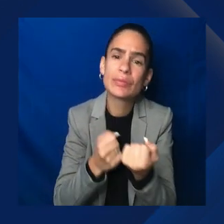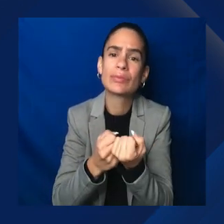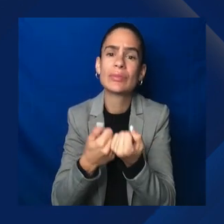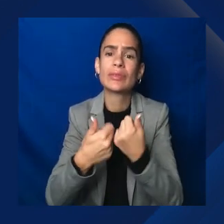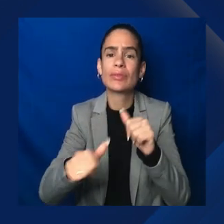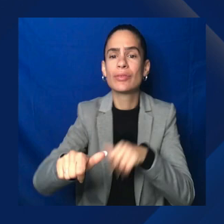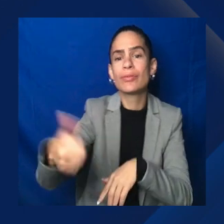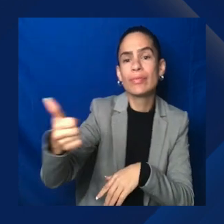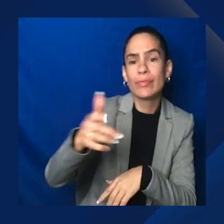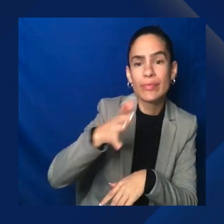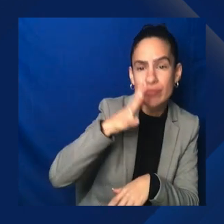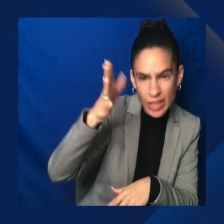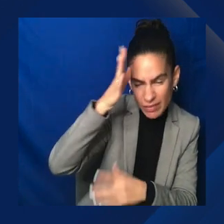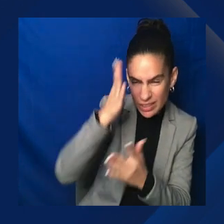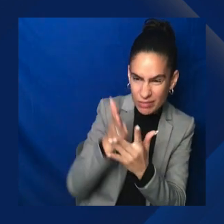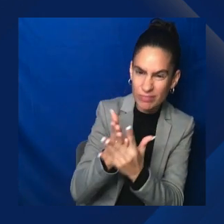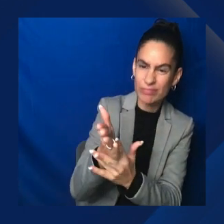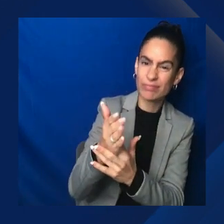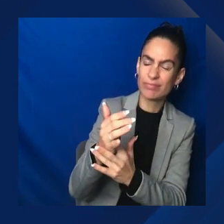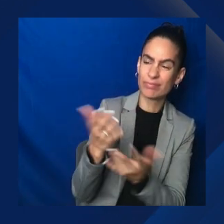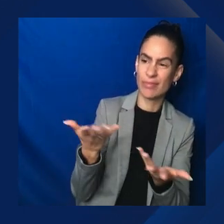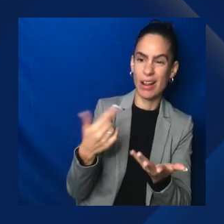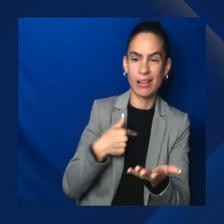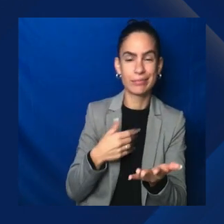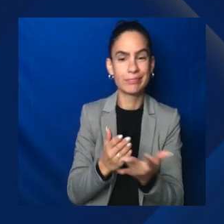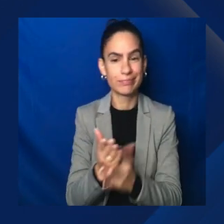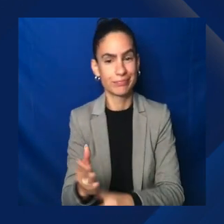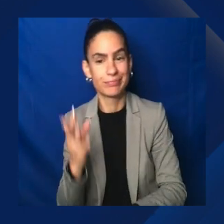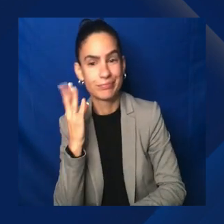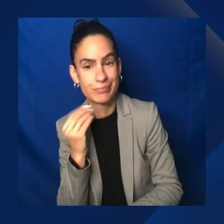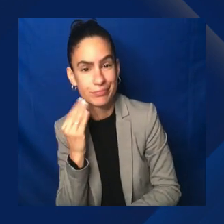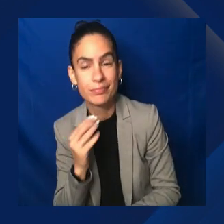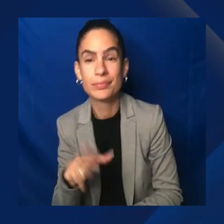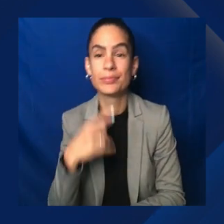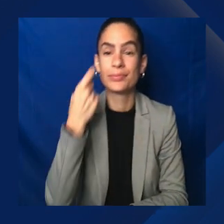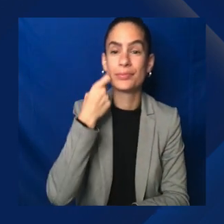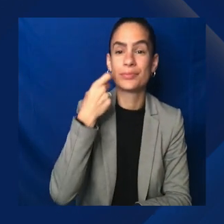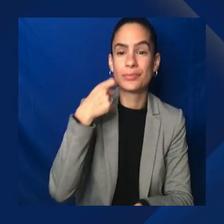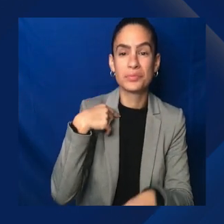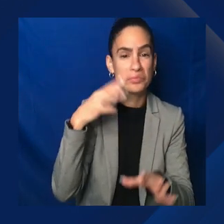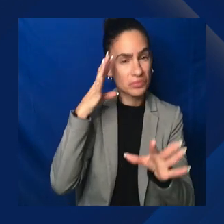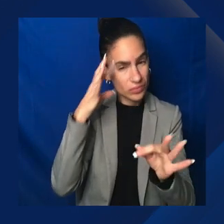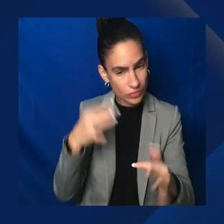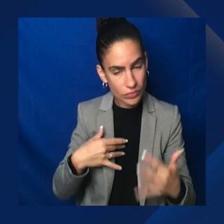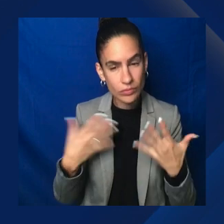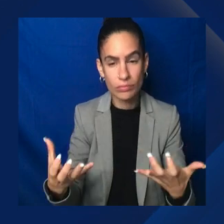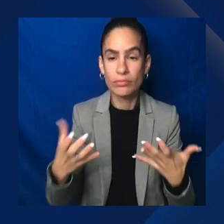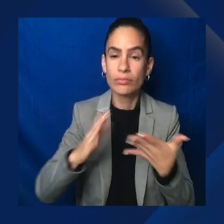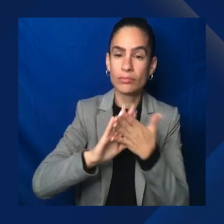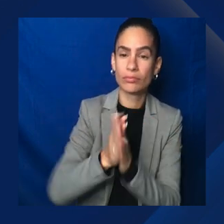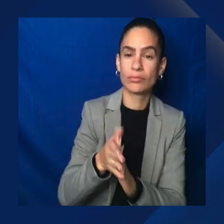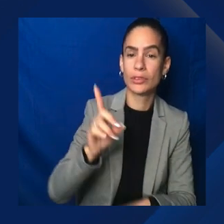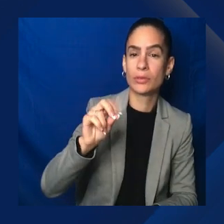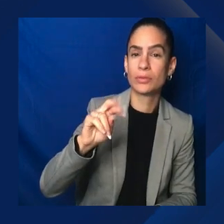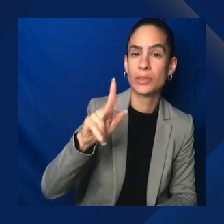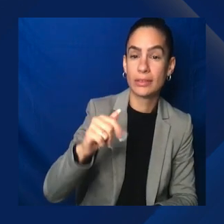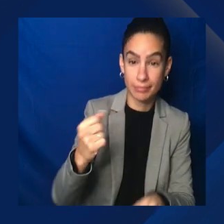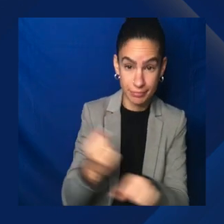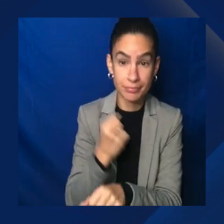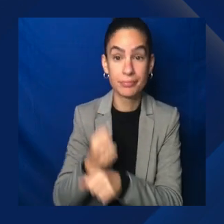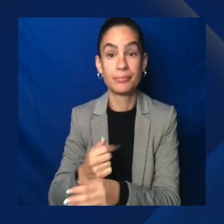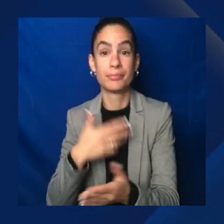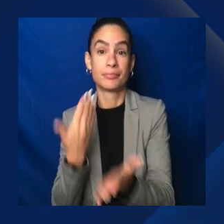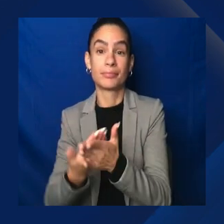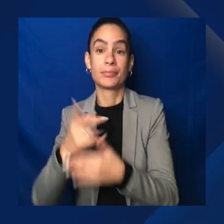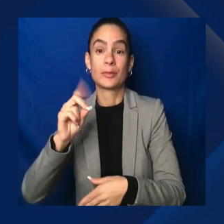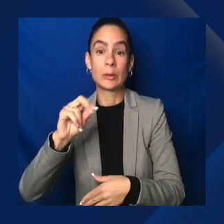doula, because statistically, it's shown that doulas save lives. It's launched